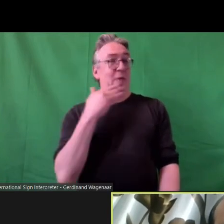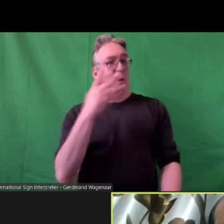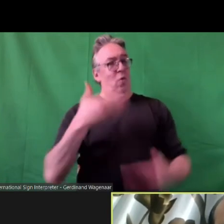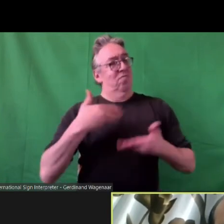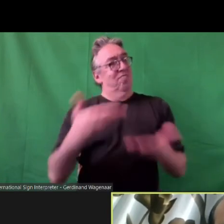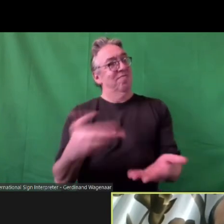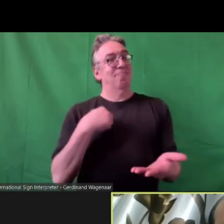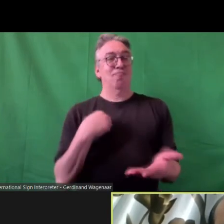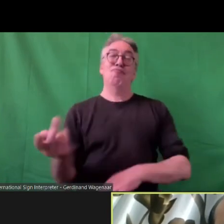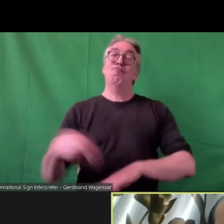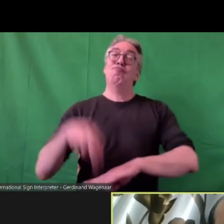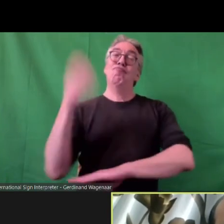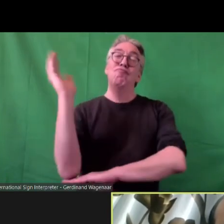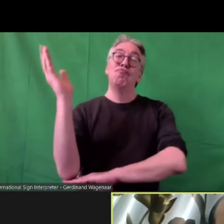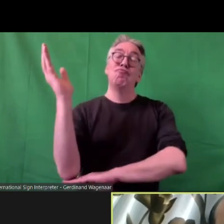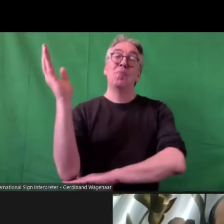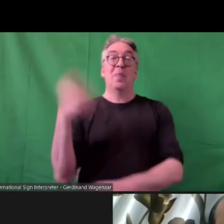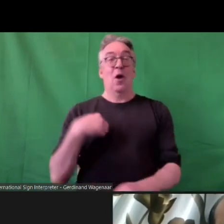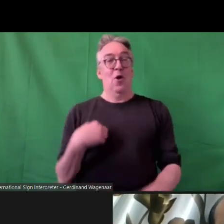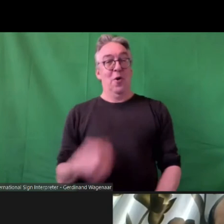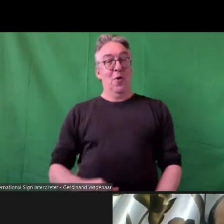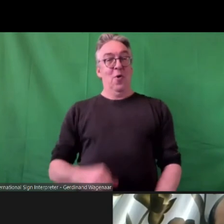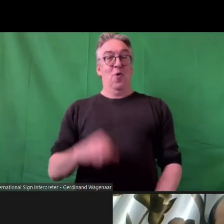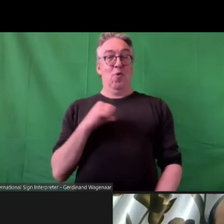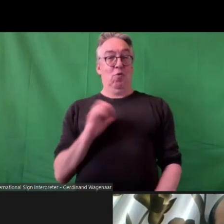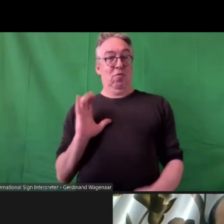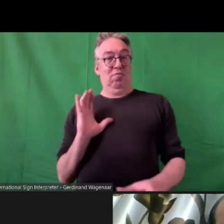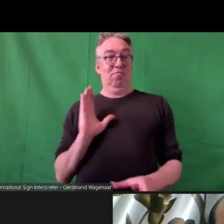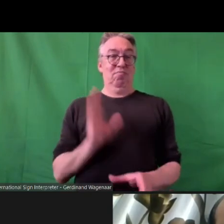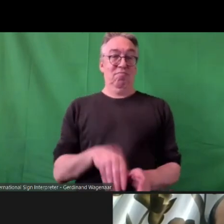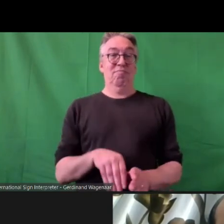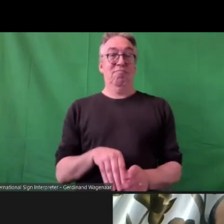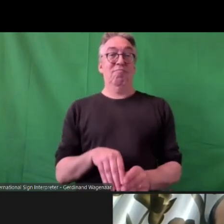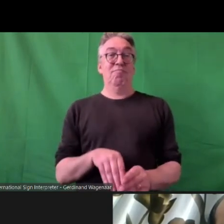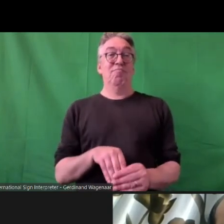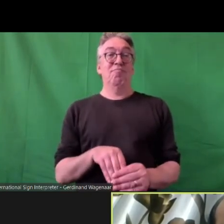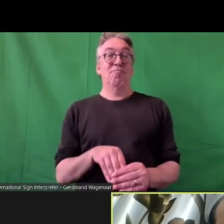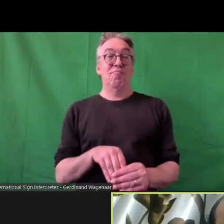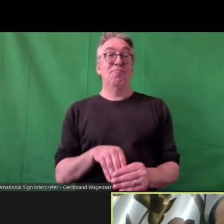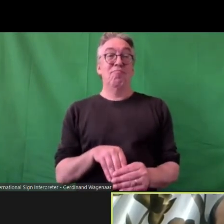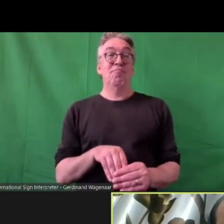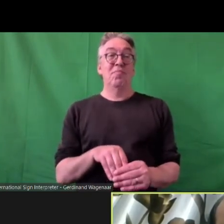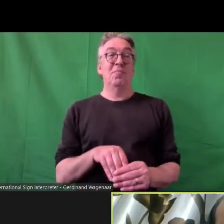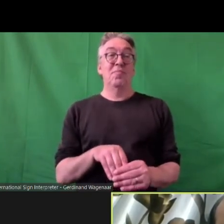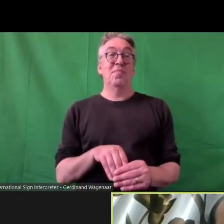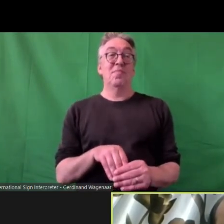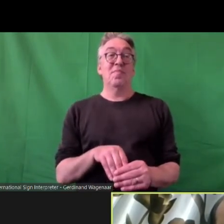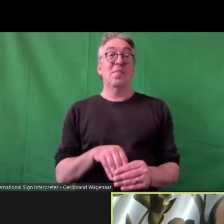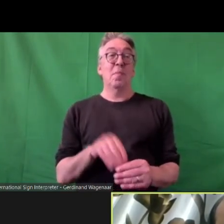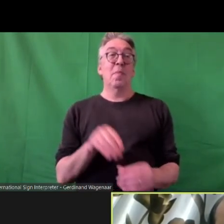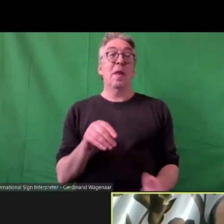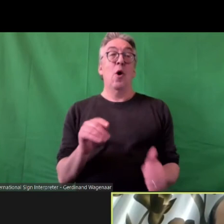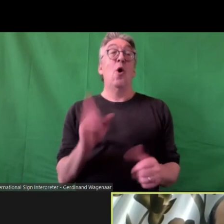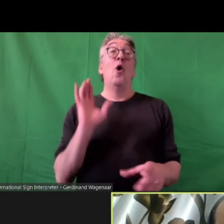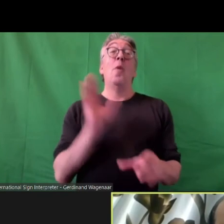And also I feel honored to be part of Zero Projects. And I think I met you first time in Zero Projects in Vienna. So thank